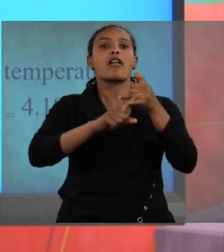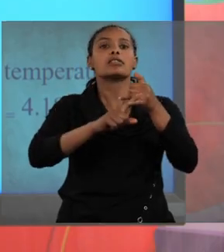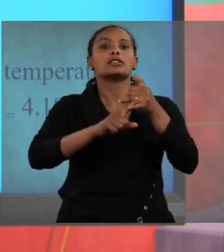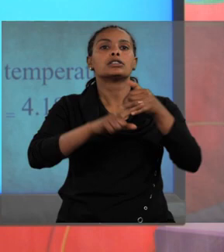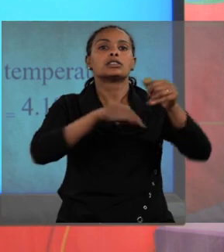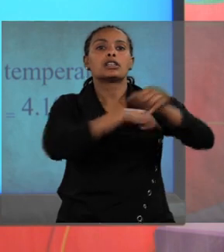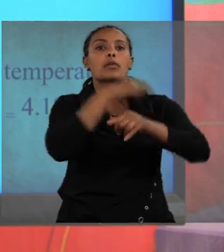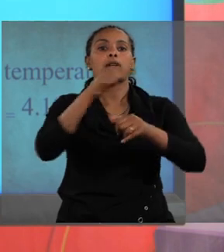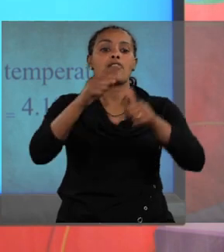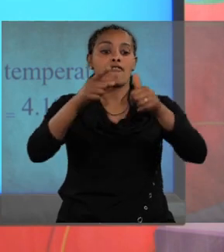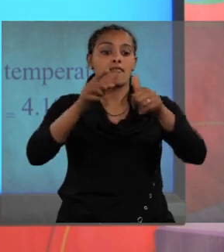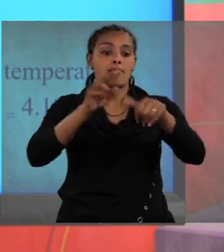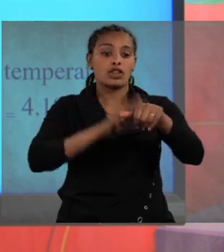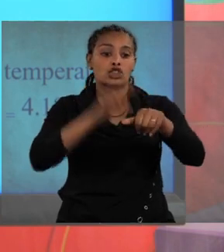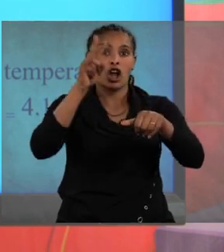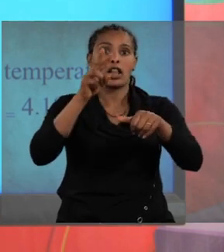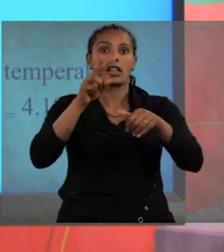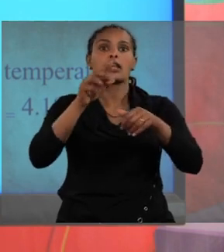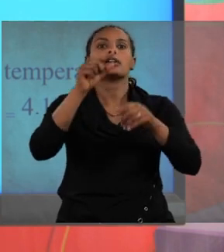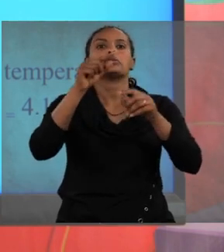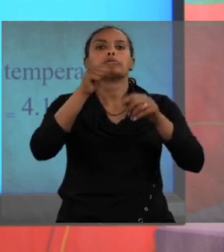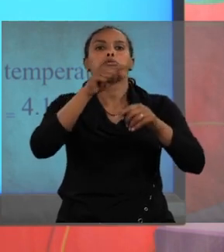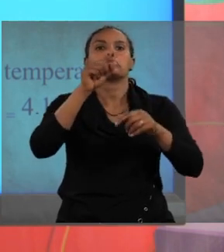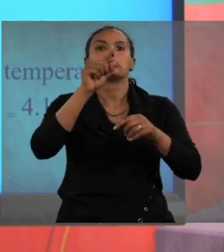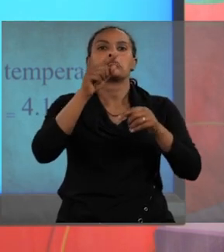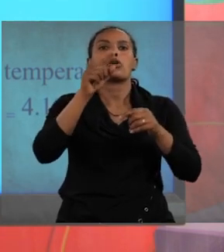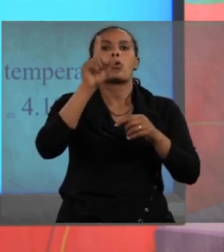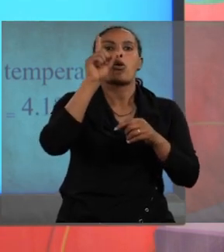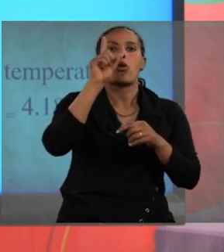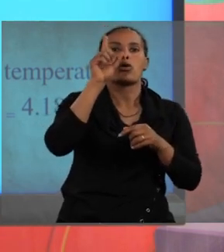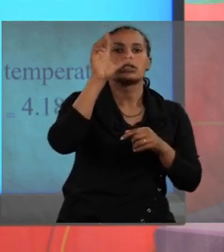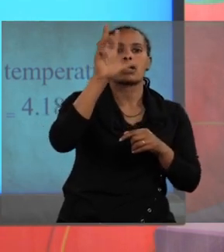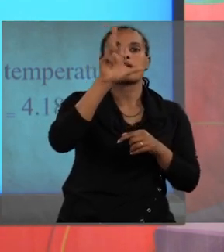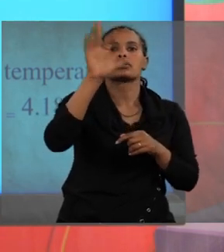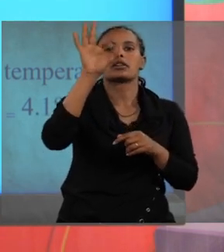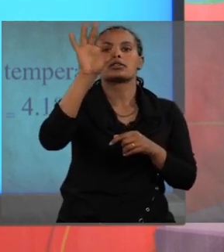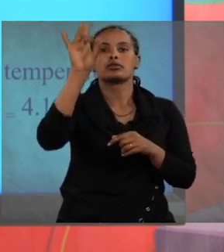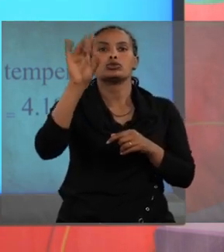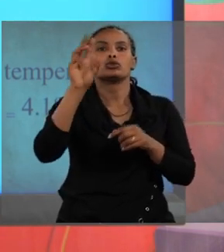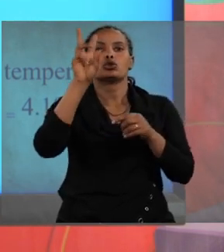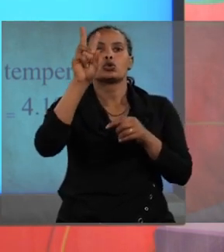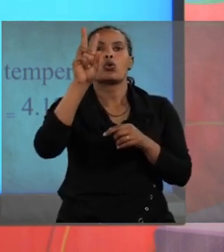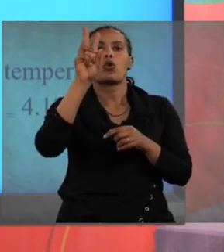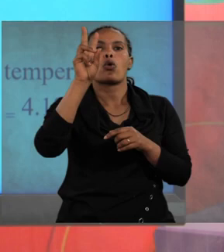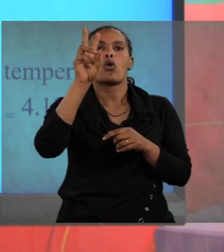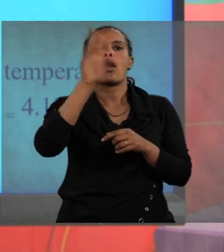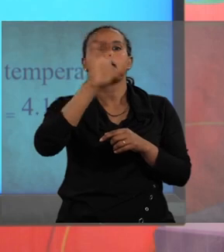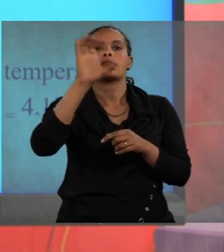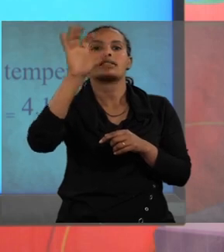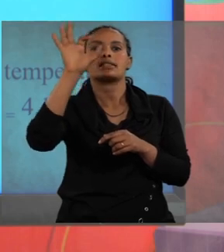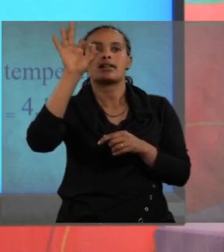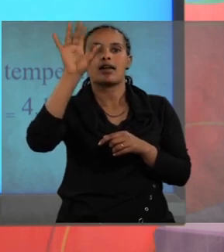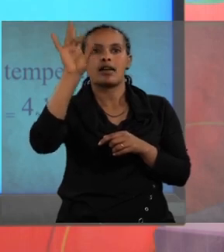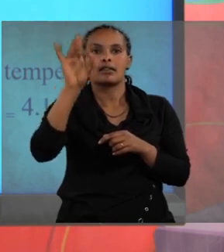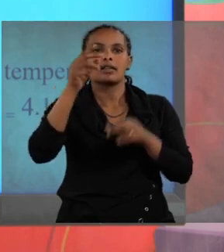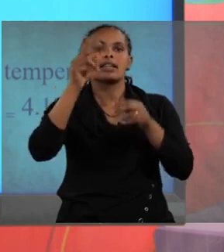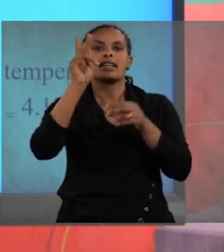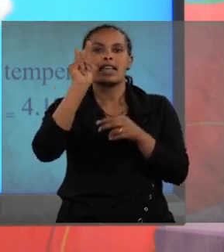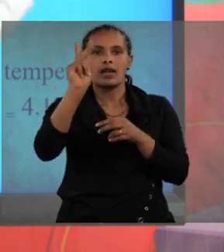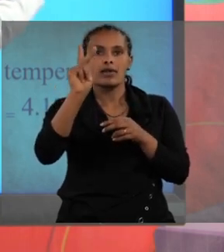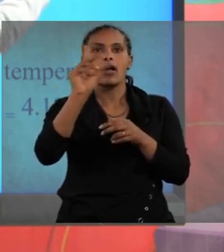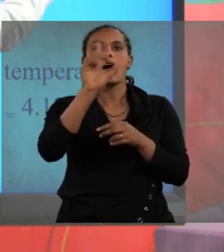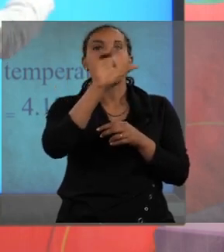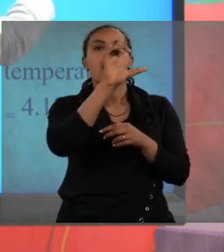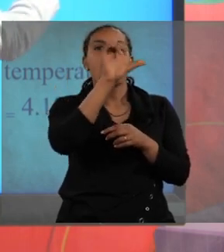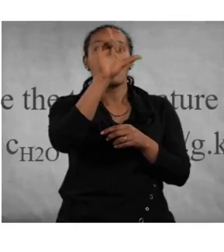minus initial temperature, which is 398 Kelvin minus 298 Kelvin is